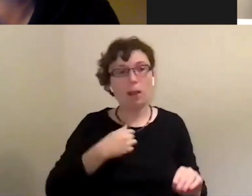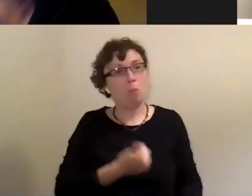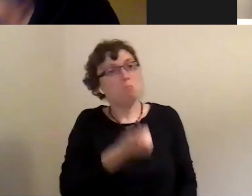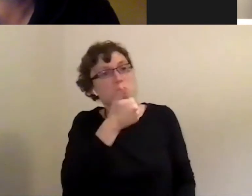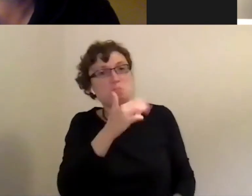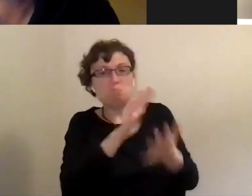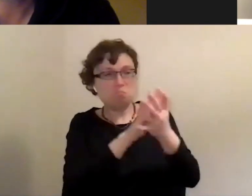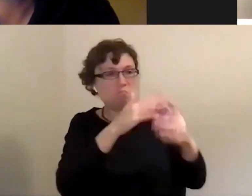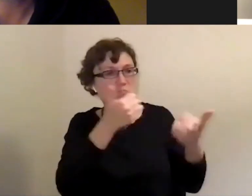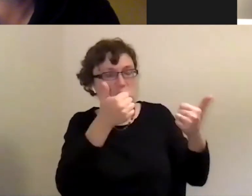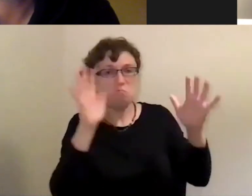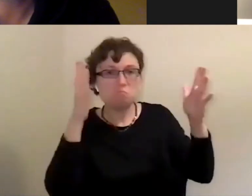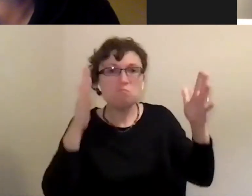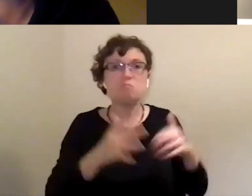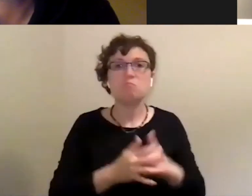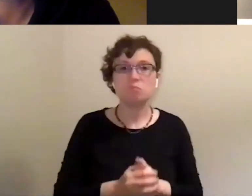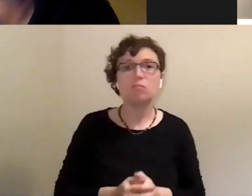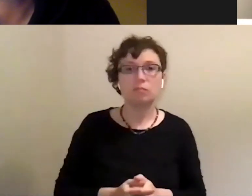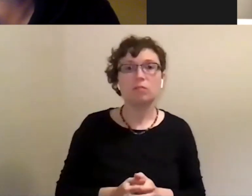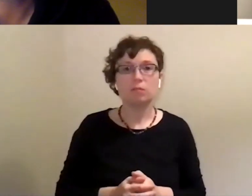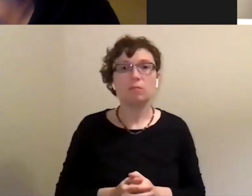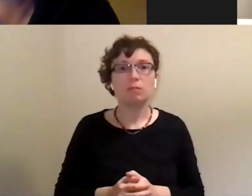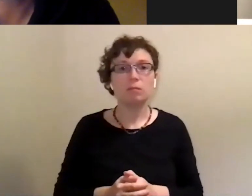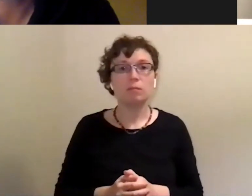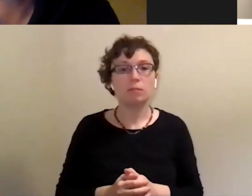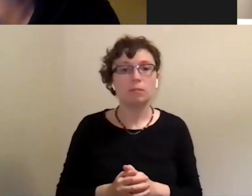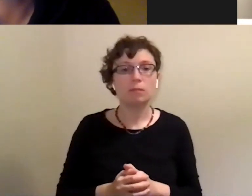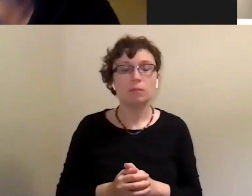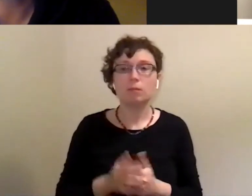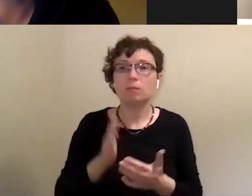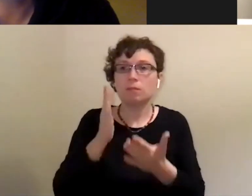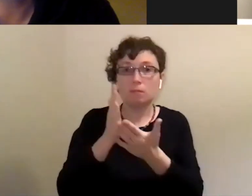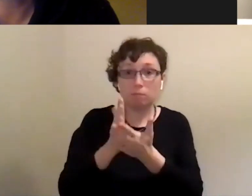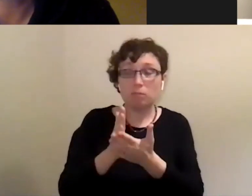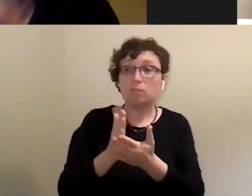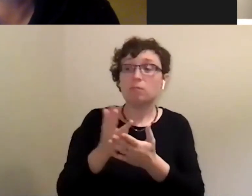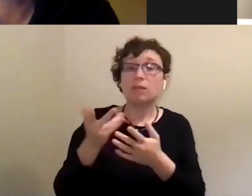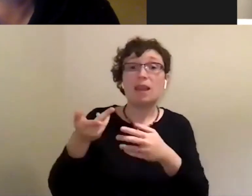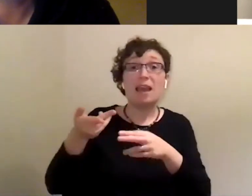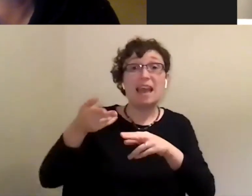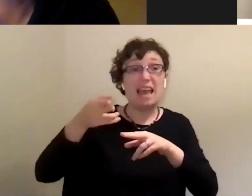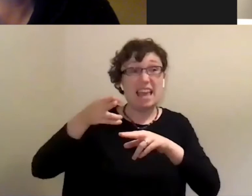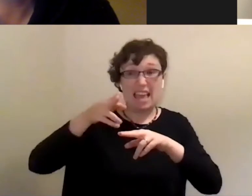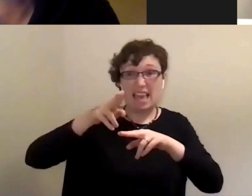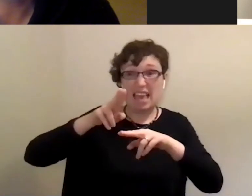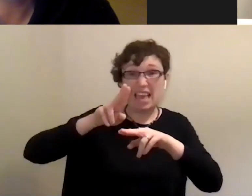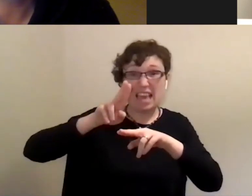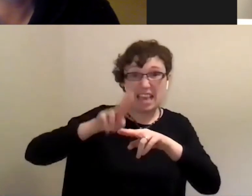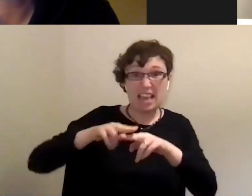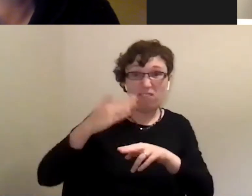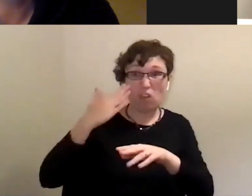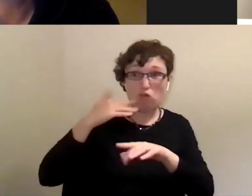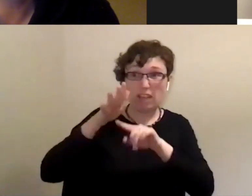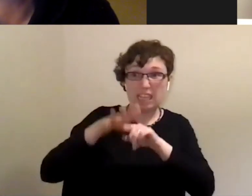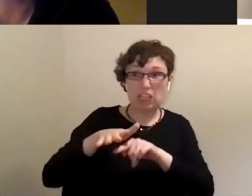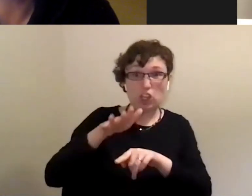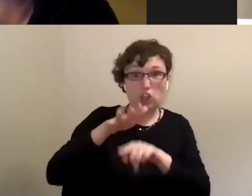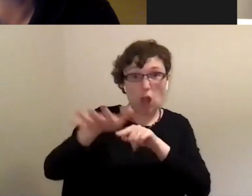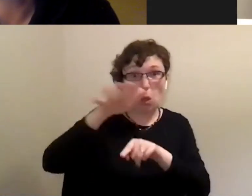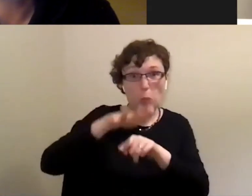example, if it was a joke against someone of a different race to myself, I still know it's racist. So I would still point it out